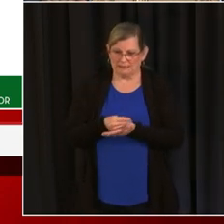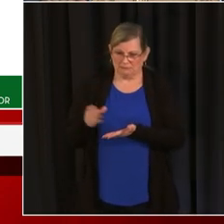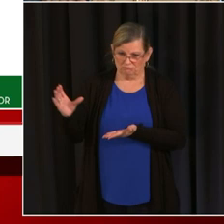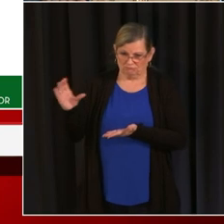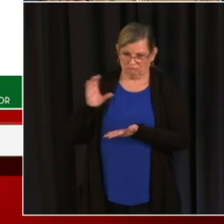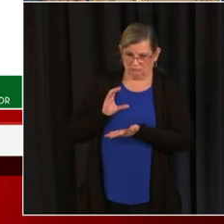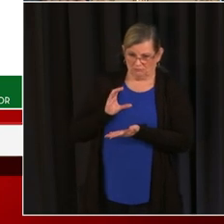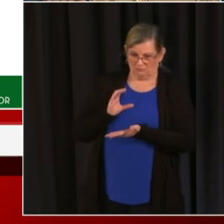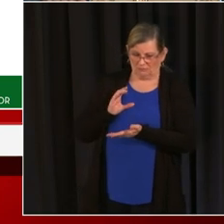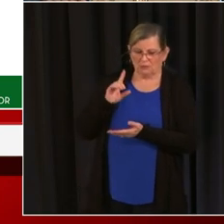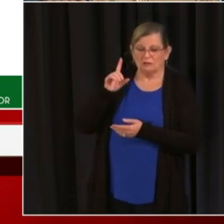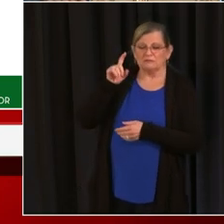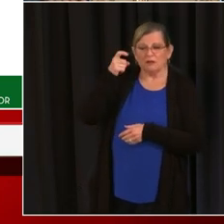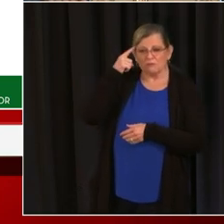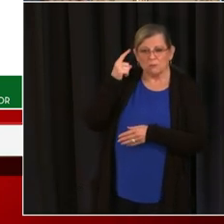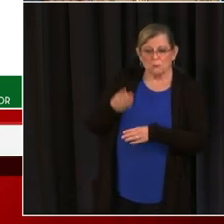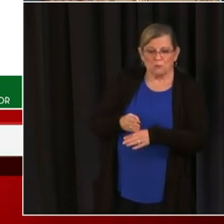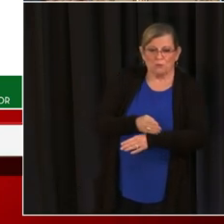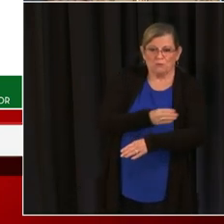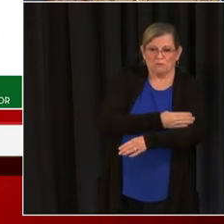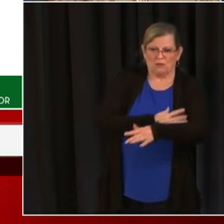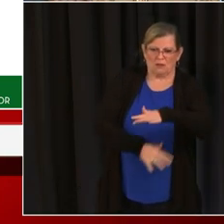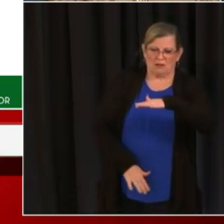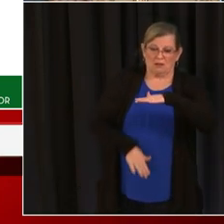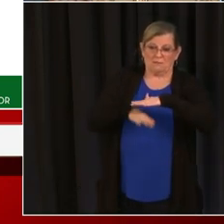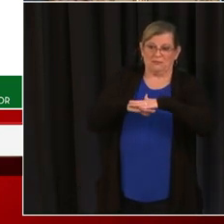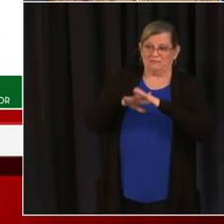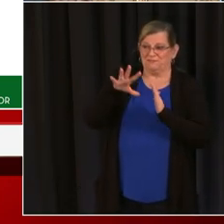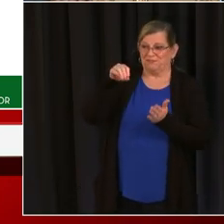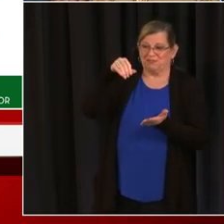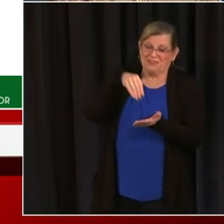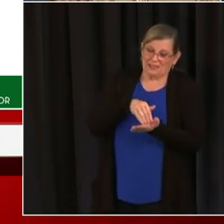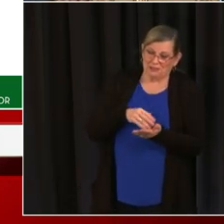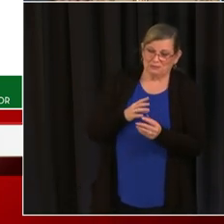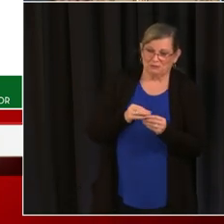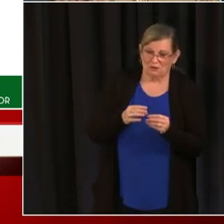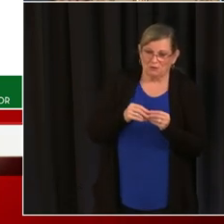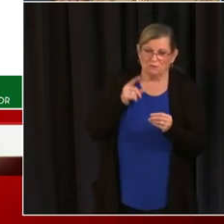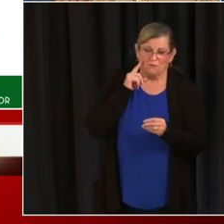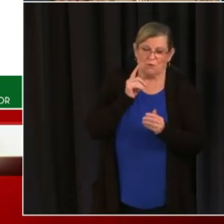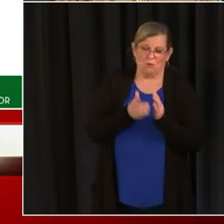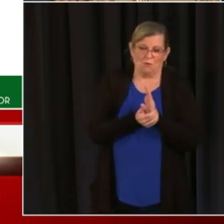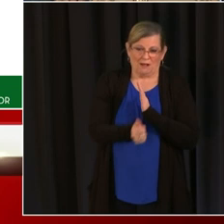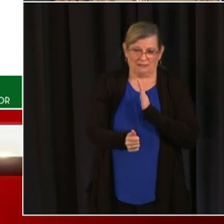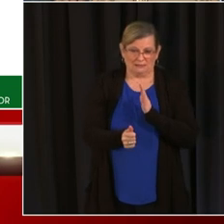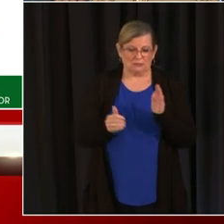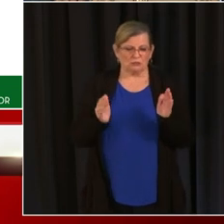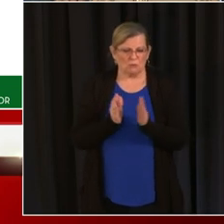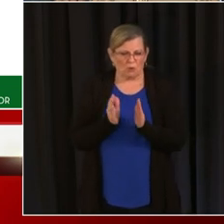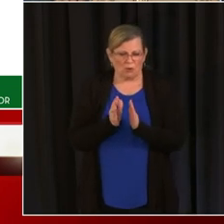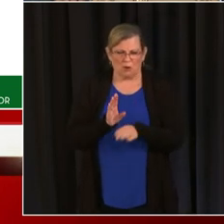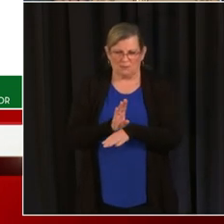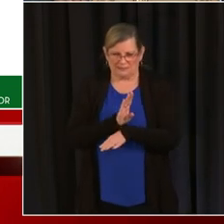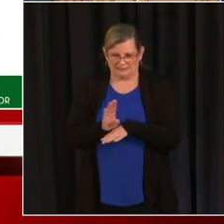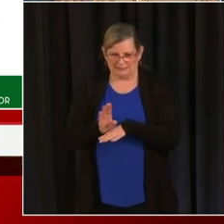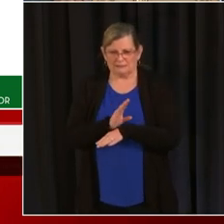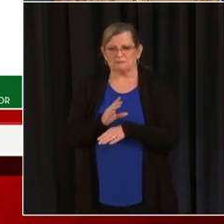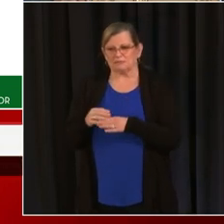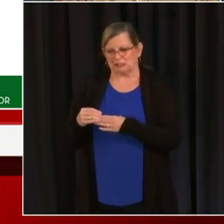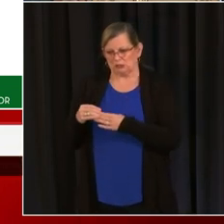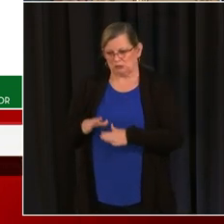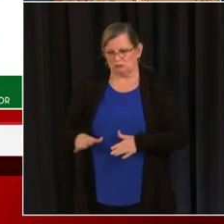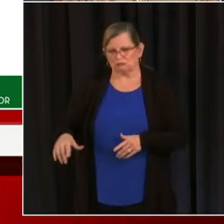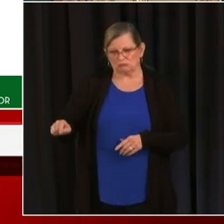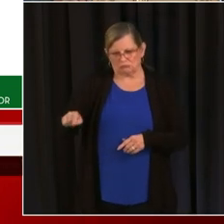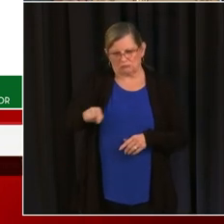award $50,000 to qualified small businesses. So congratulations to them. Further, we're